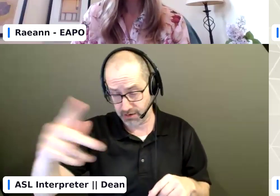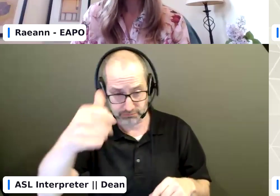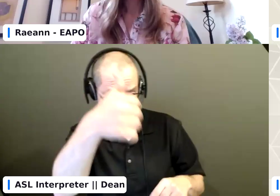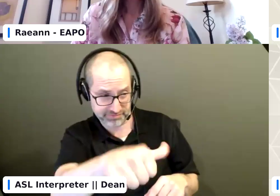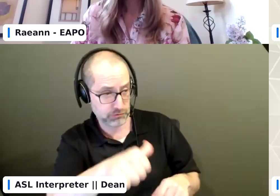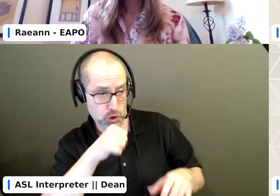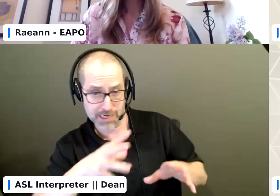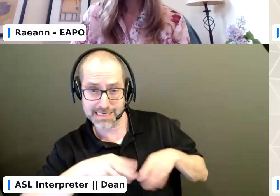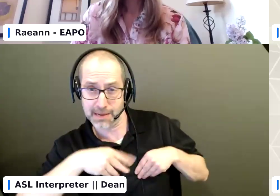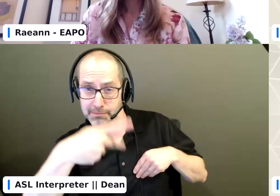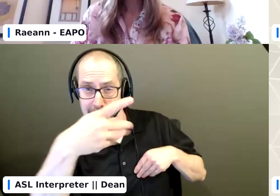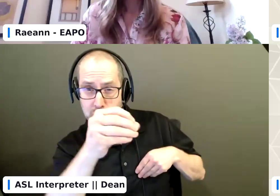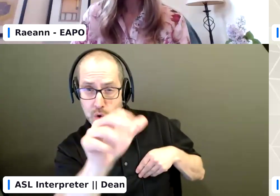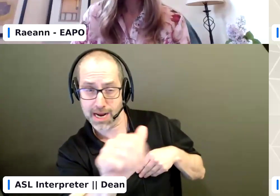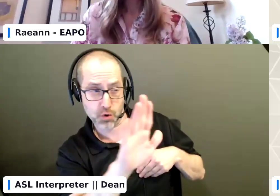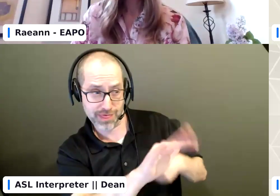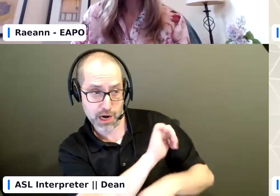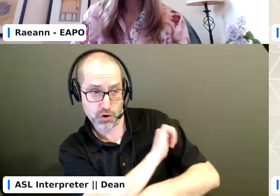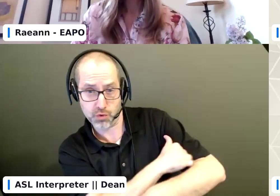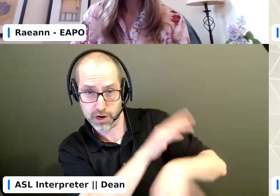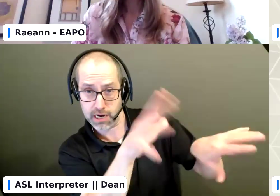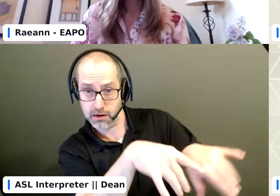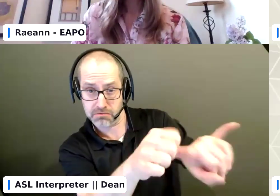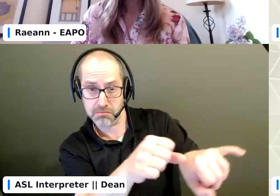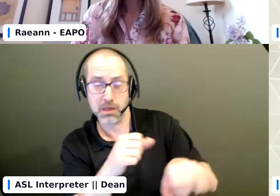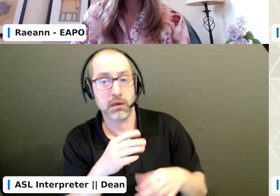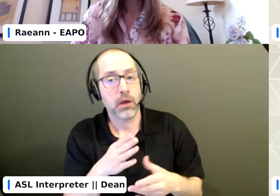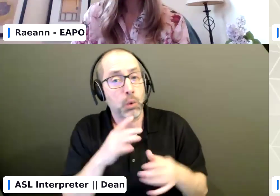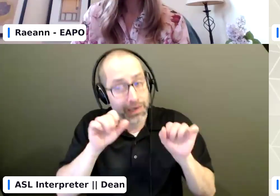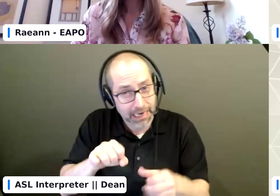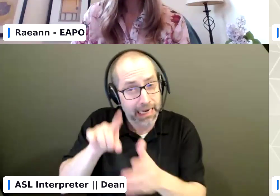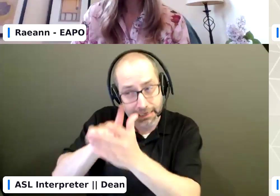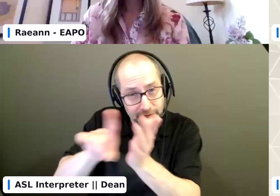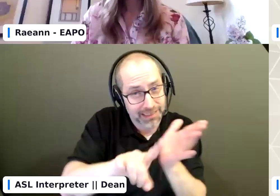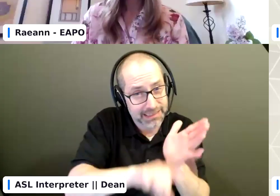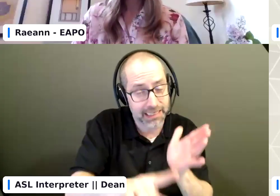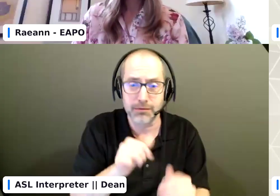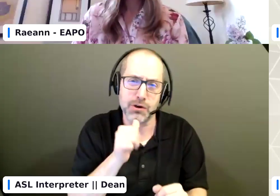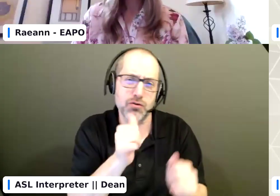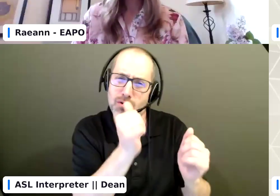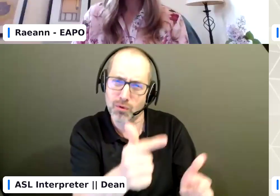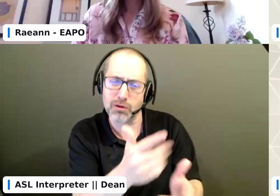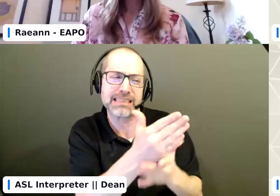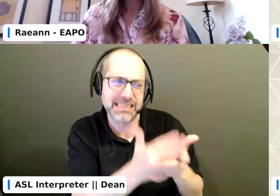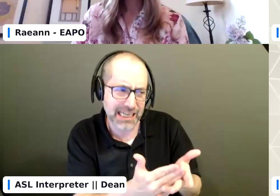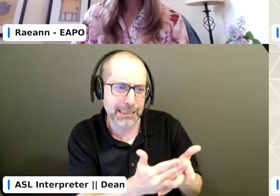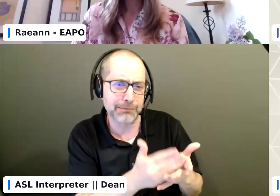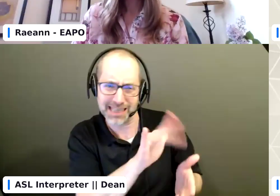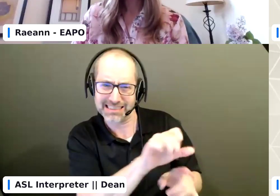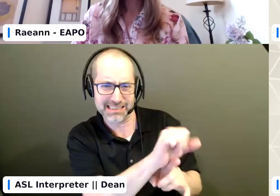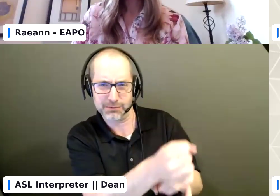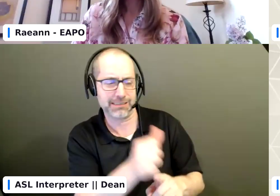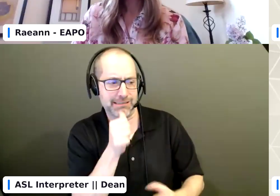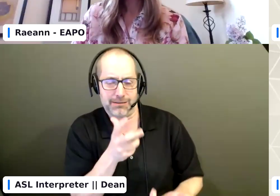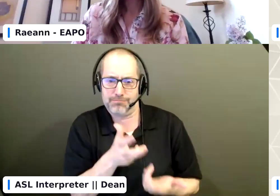cases. So under our terms of reference, some of those cases and situations may be out of our mandate because